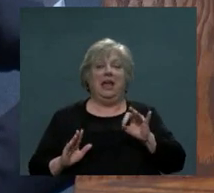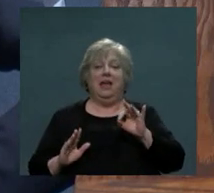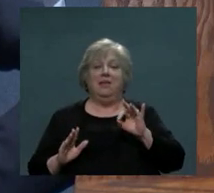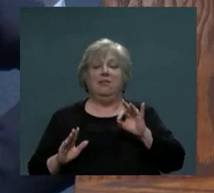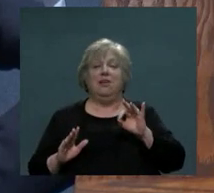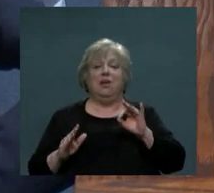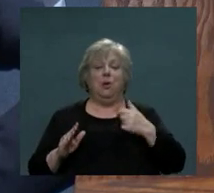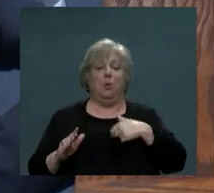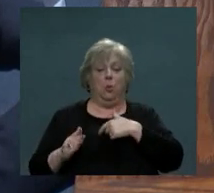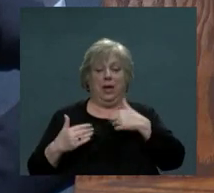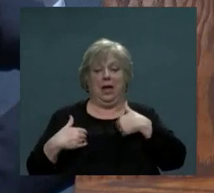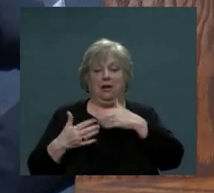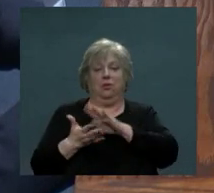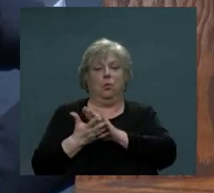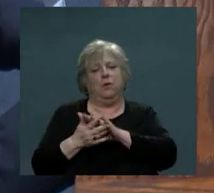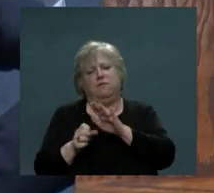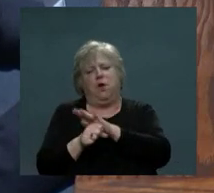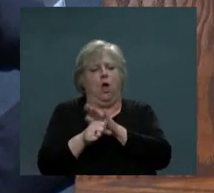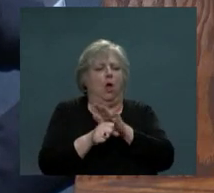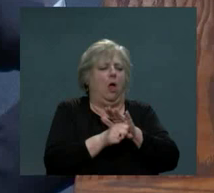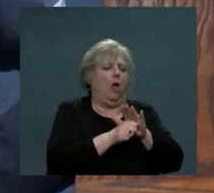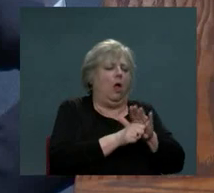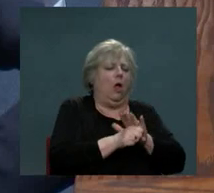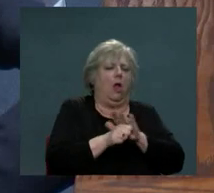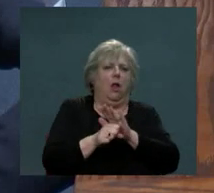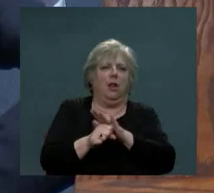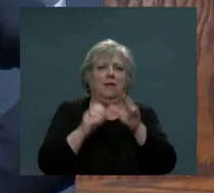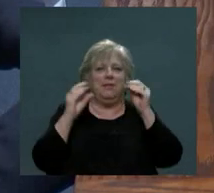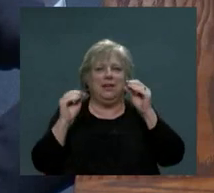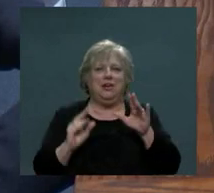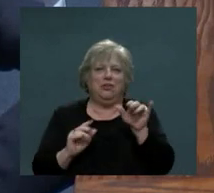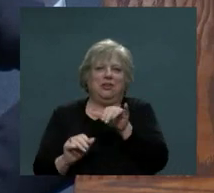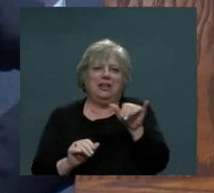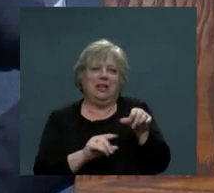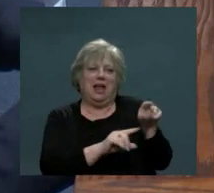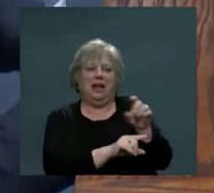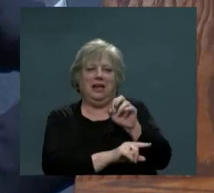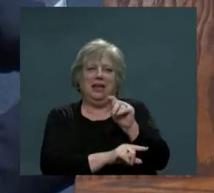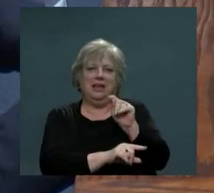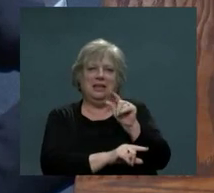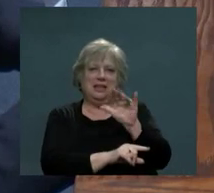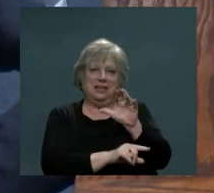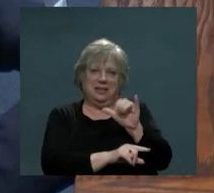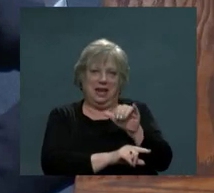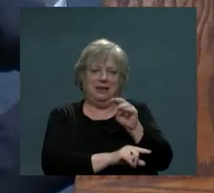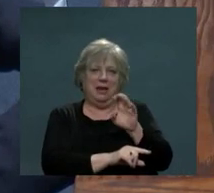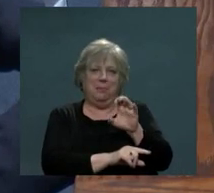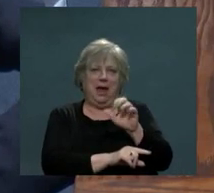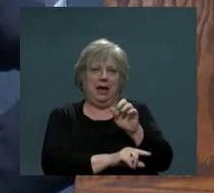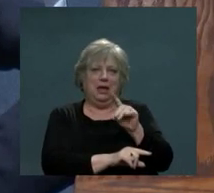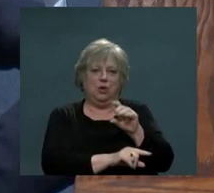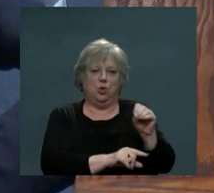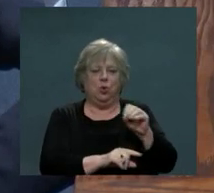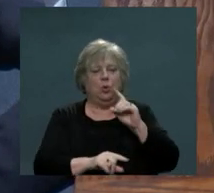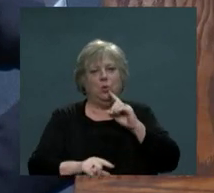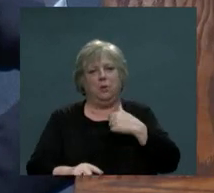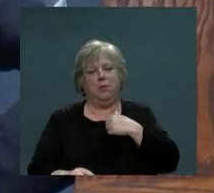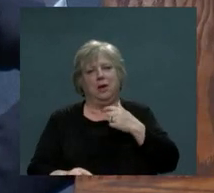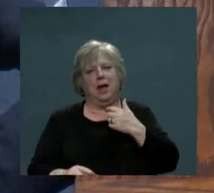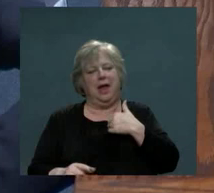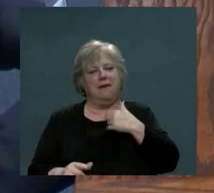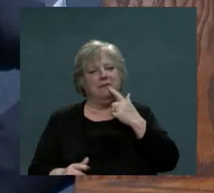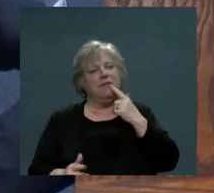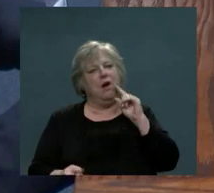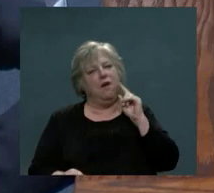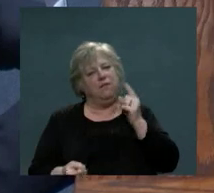teachers like Miss Stacy McAdoo, we would probably have far fewer struggles in education. The